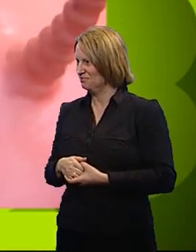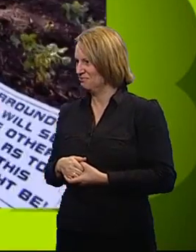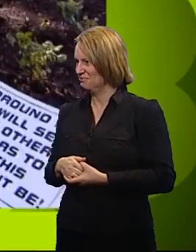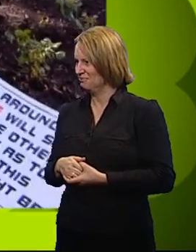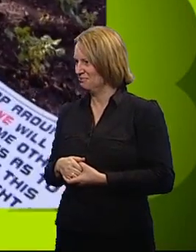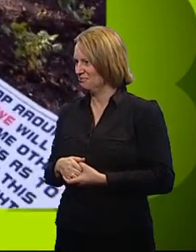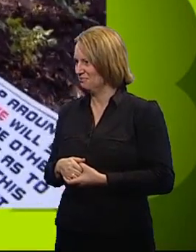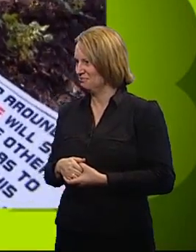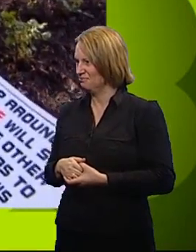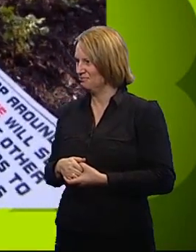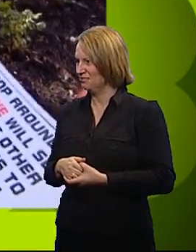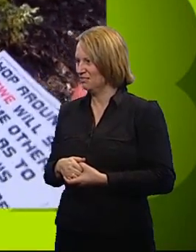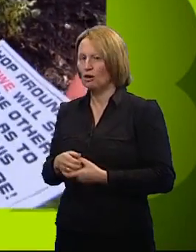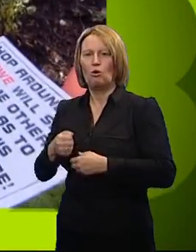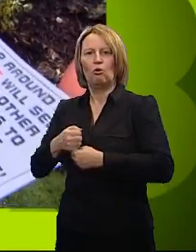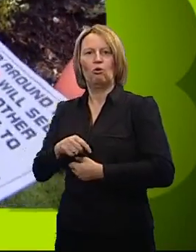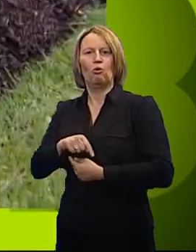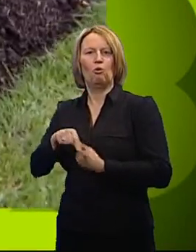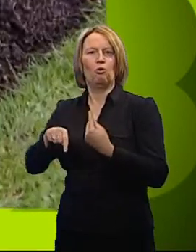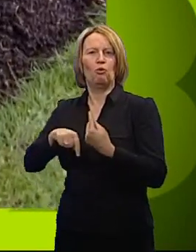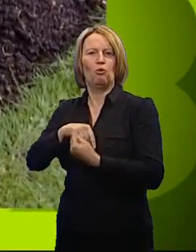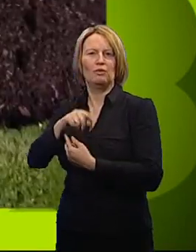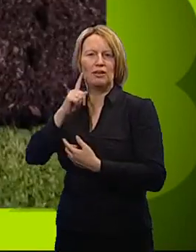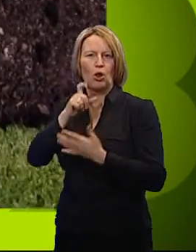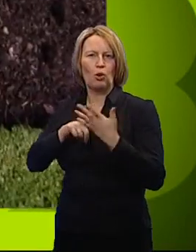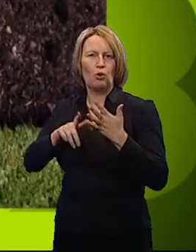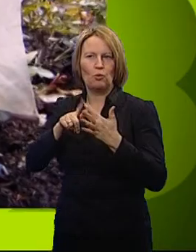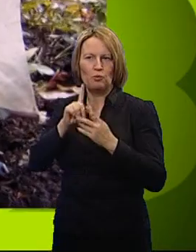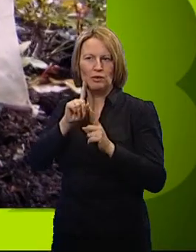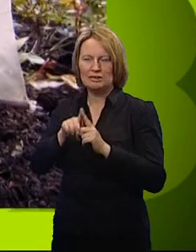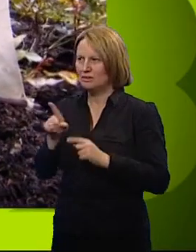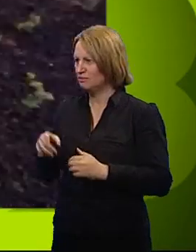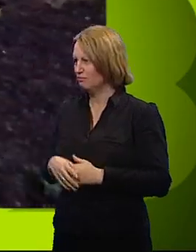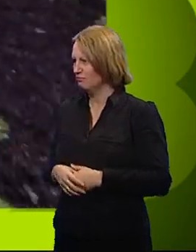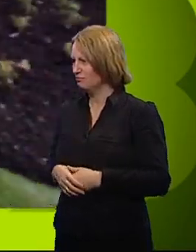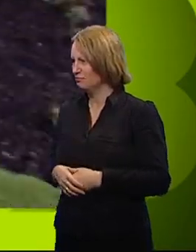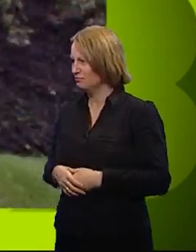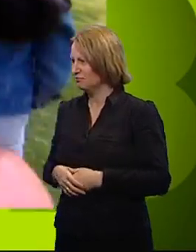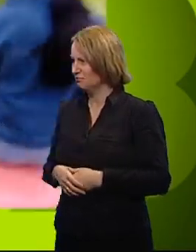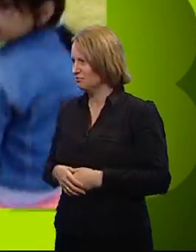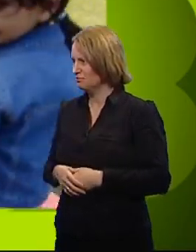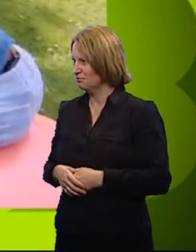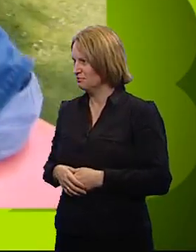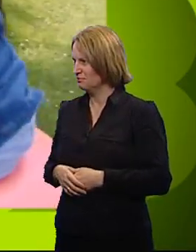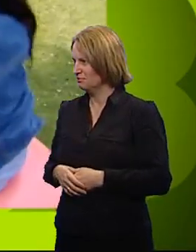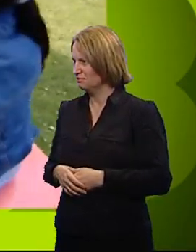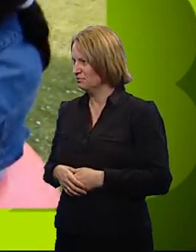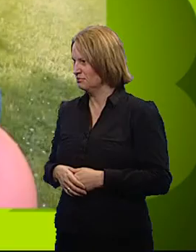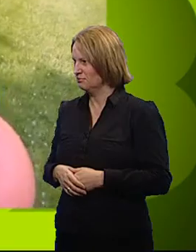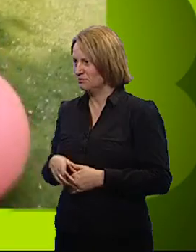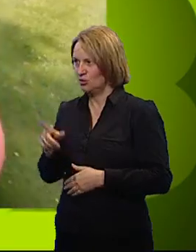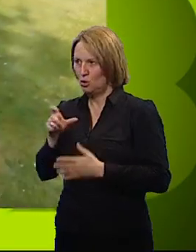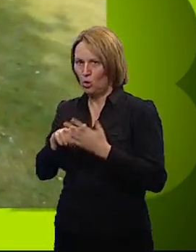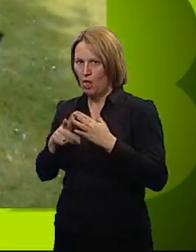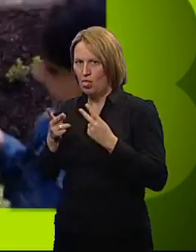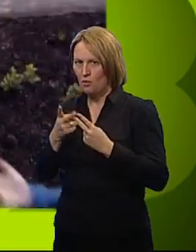Hop around and you will see some other clues as to what this break might be. And she's off and already found